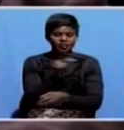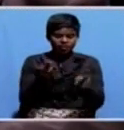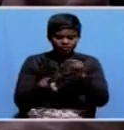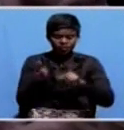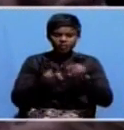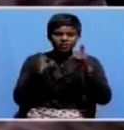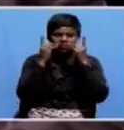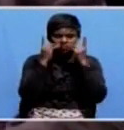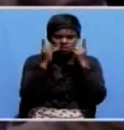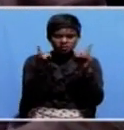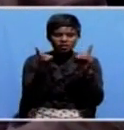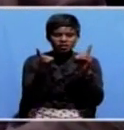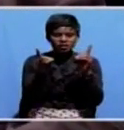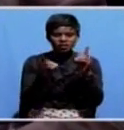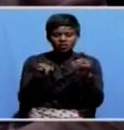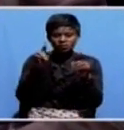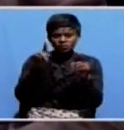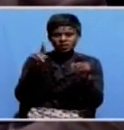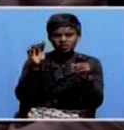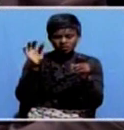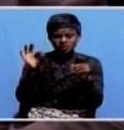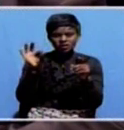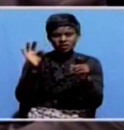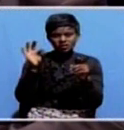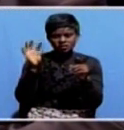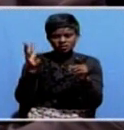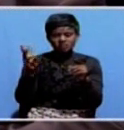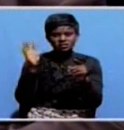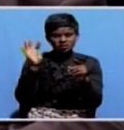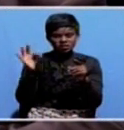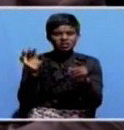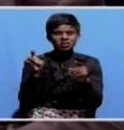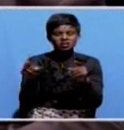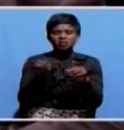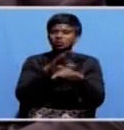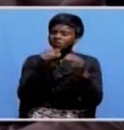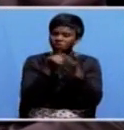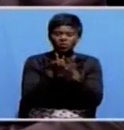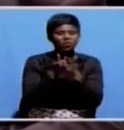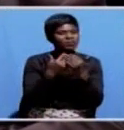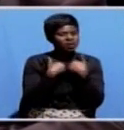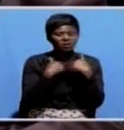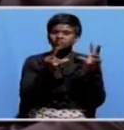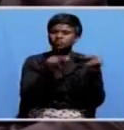declared that 169 charges were prima facie cases.